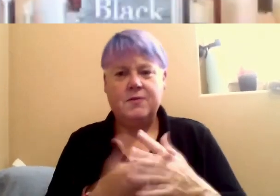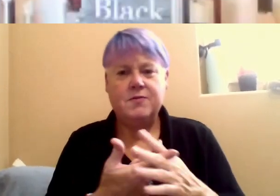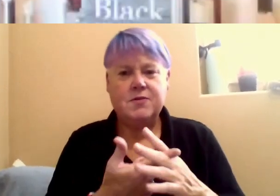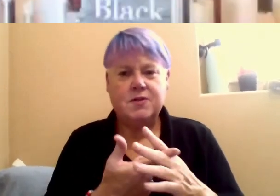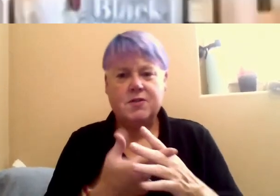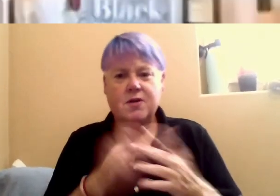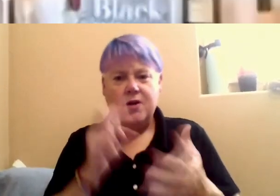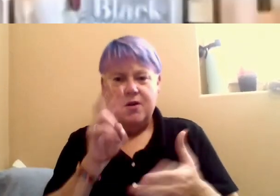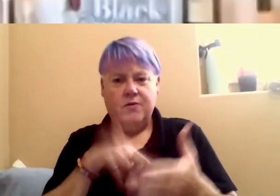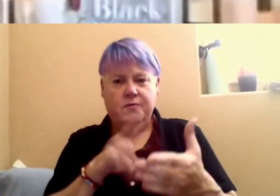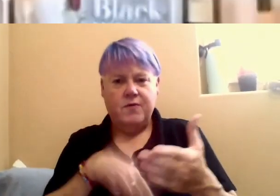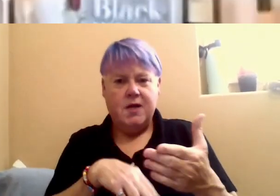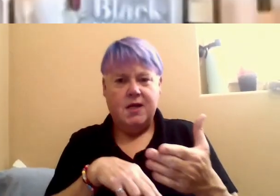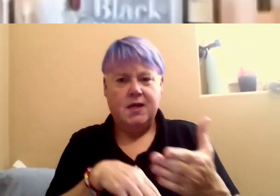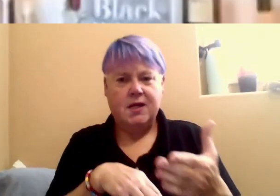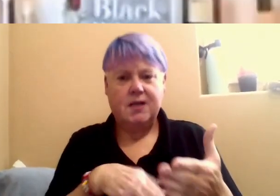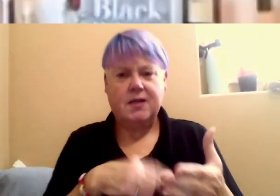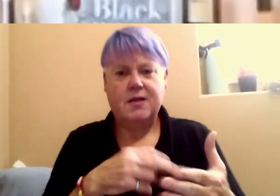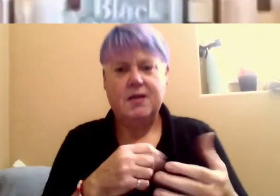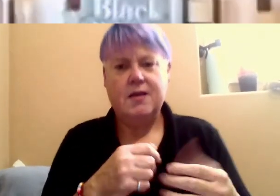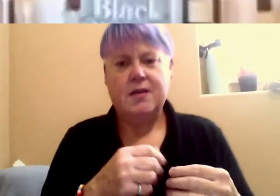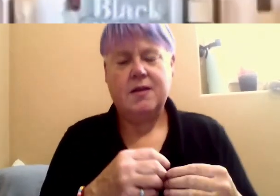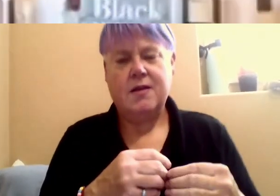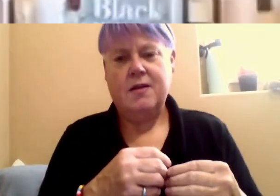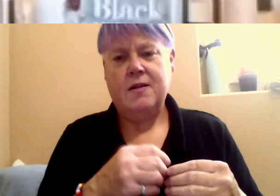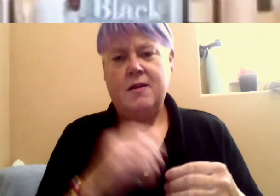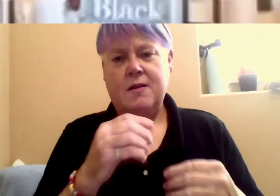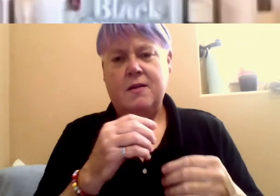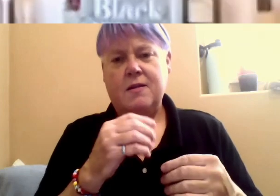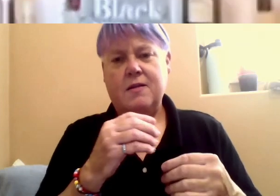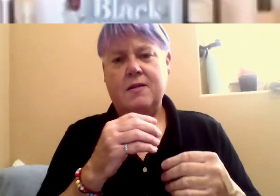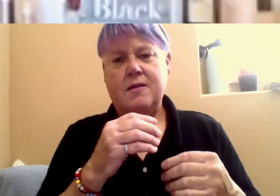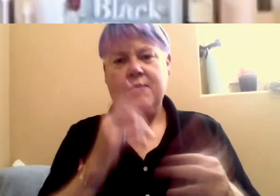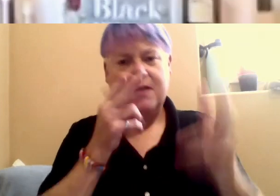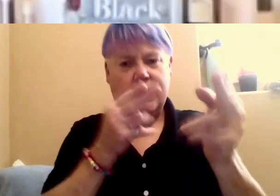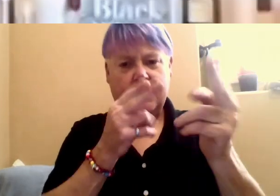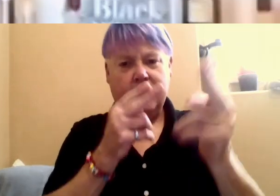Maline's sequel to The Marrow Thieves, which I think is Hunting by the Stars.